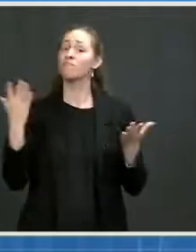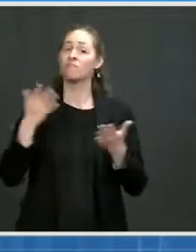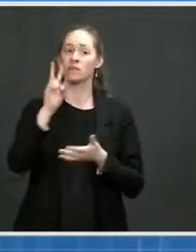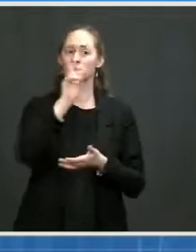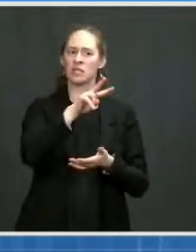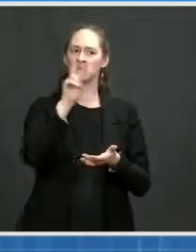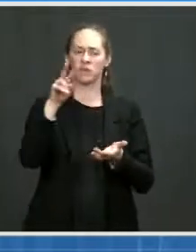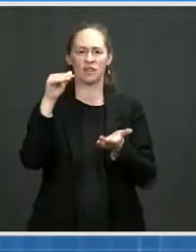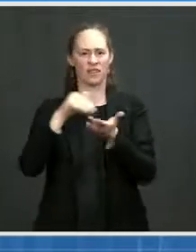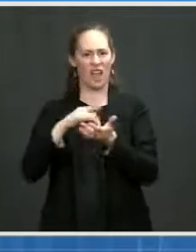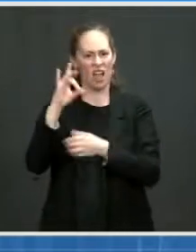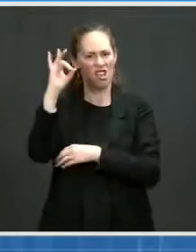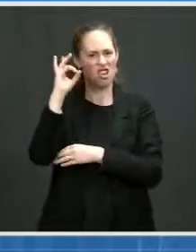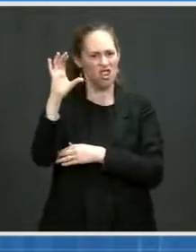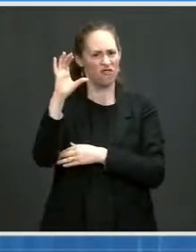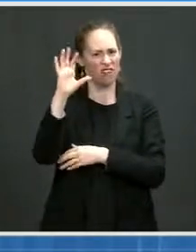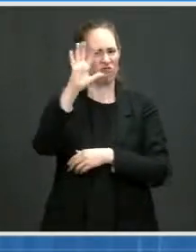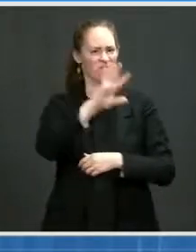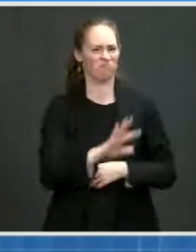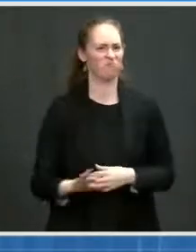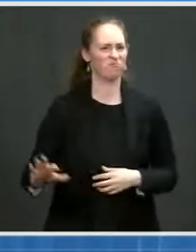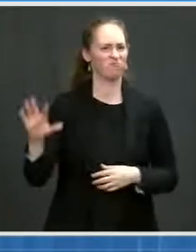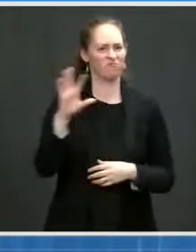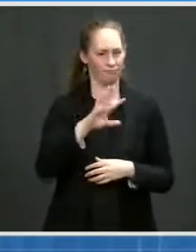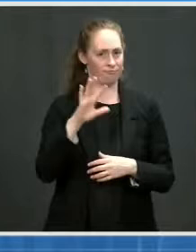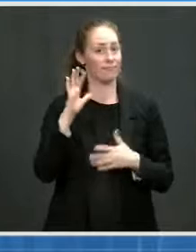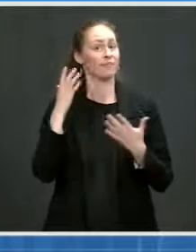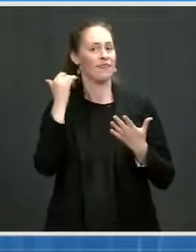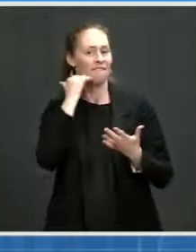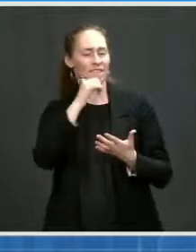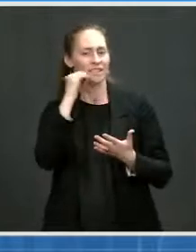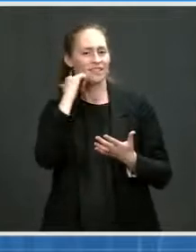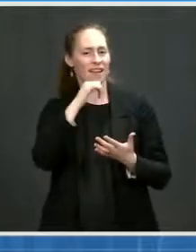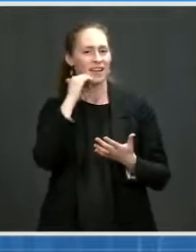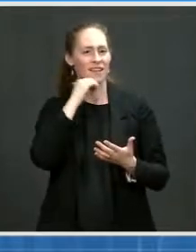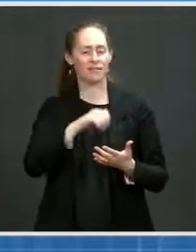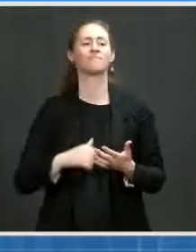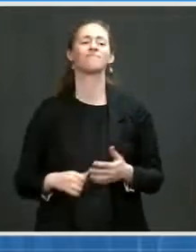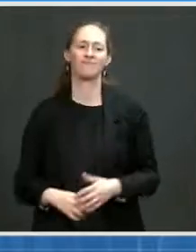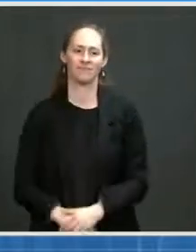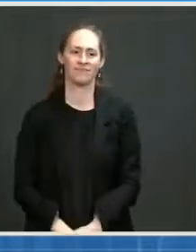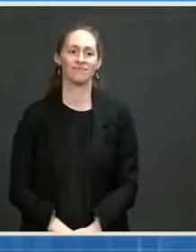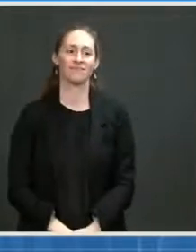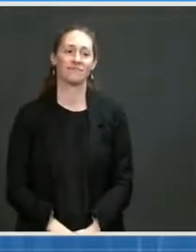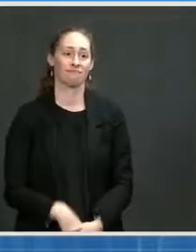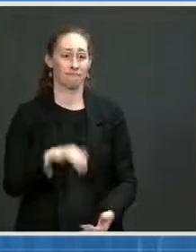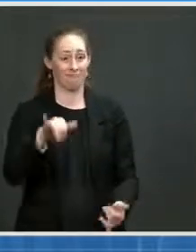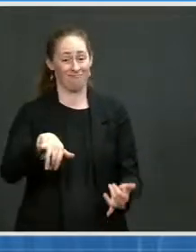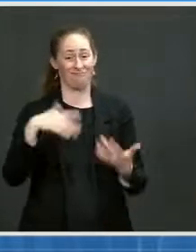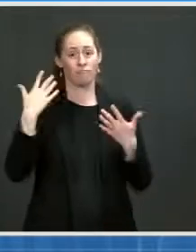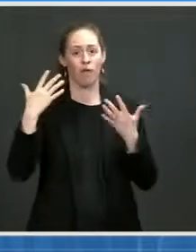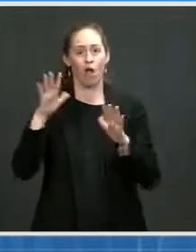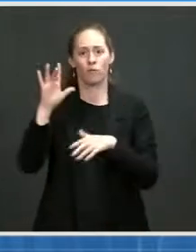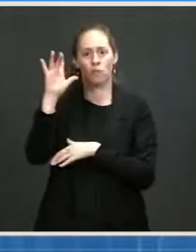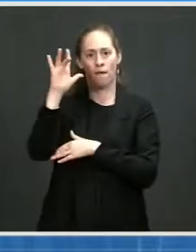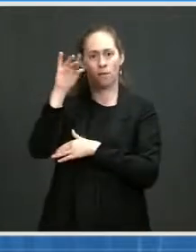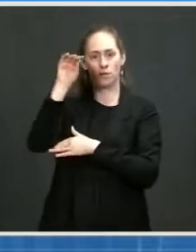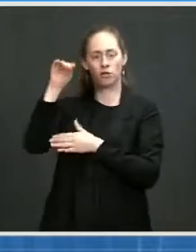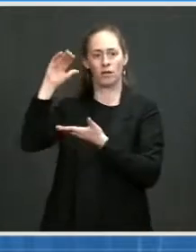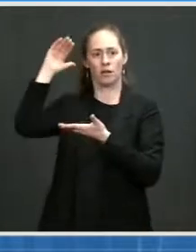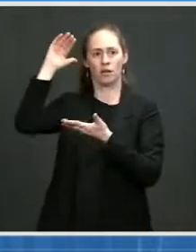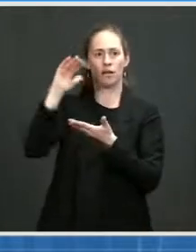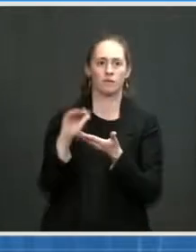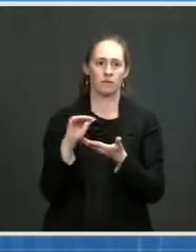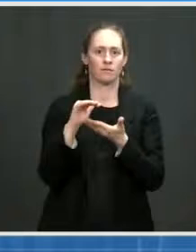22,877 cases per day. This represents yet another decrease of about 25% from the prior 7-day